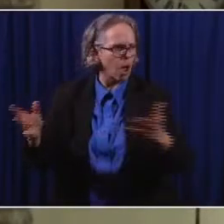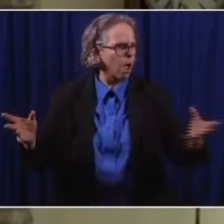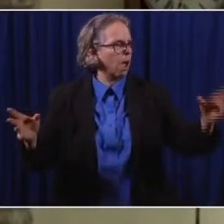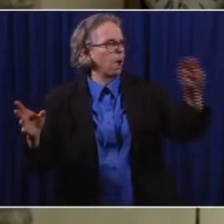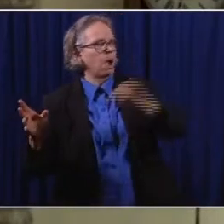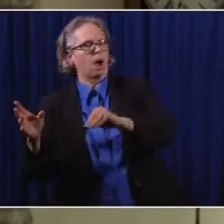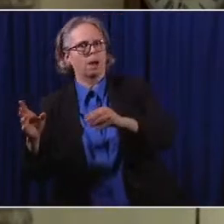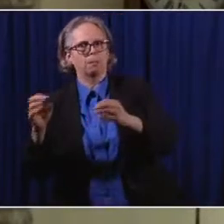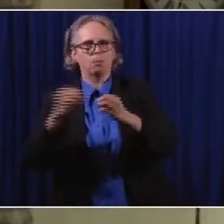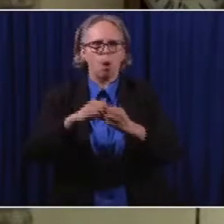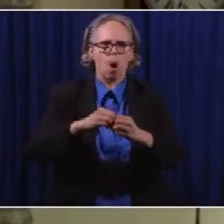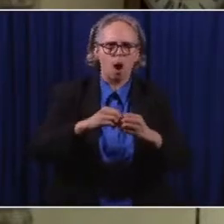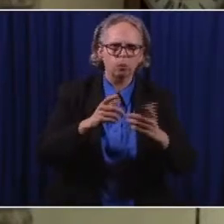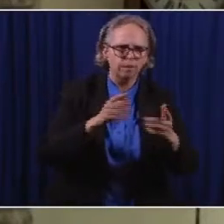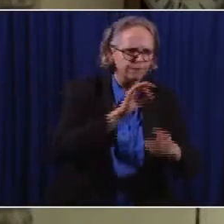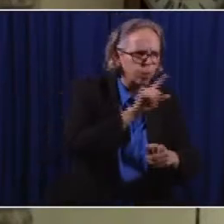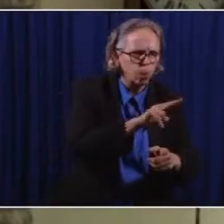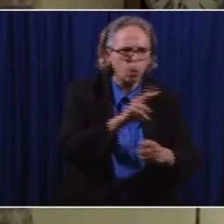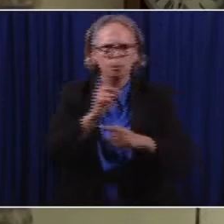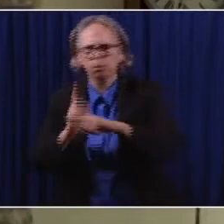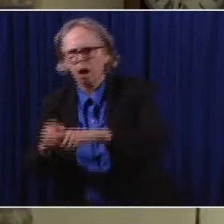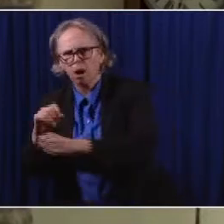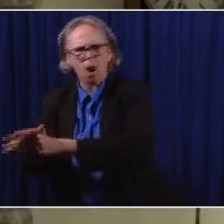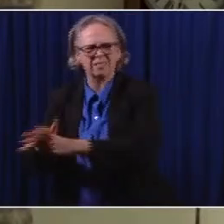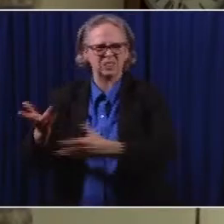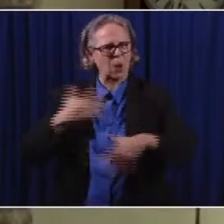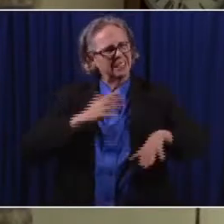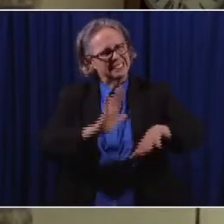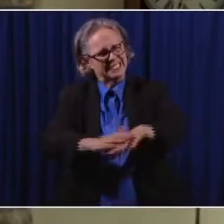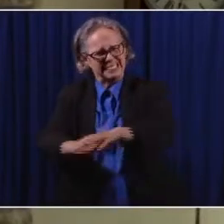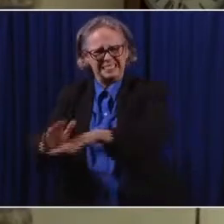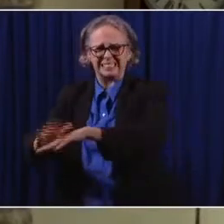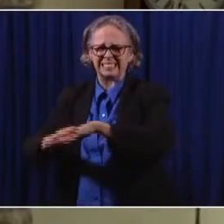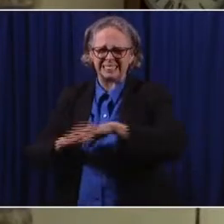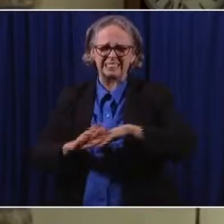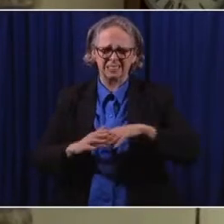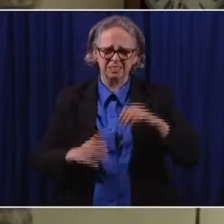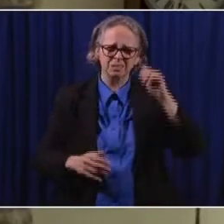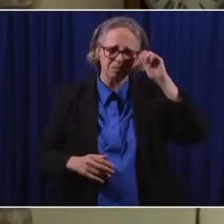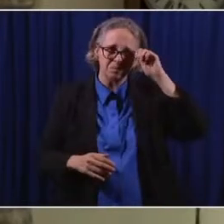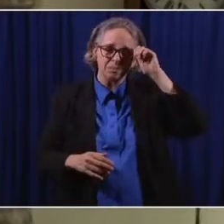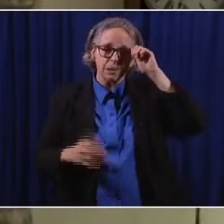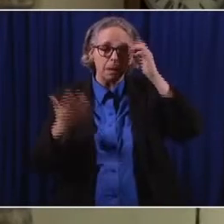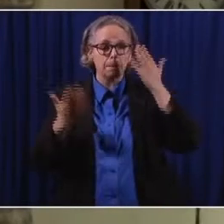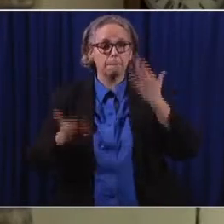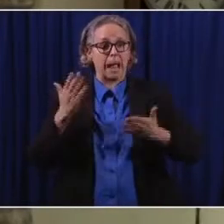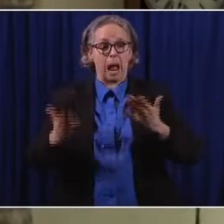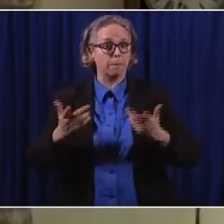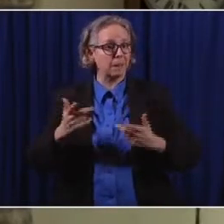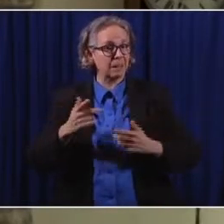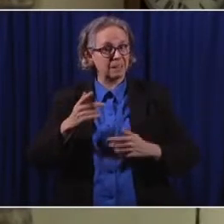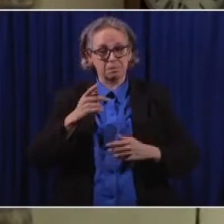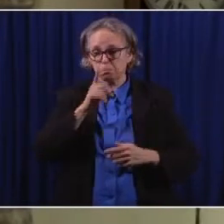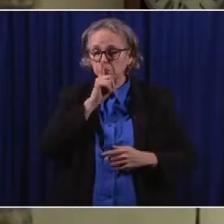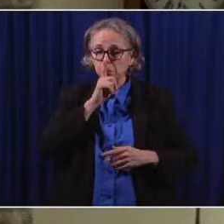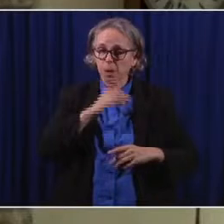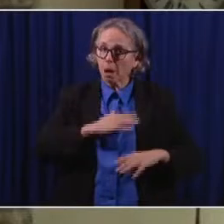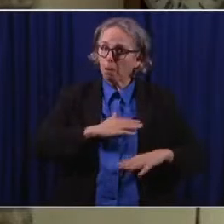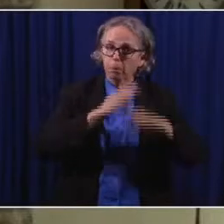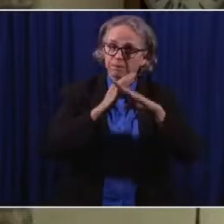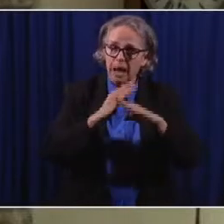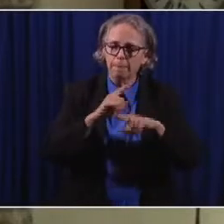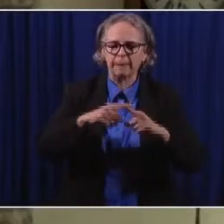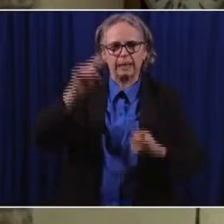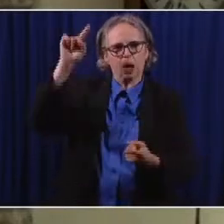if it doesn't totally prevent the flu, it may decrease the severity of that illness, which is so